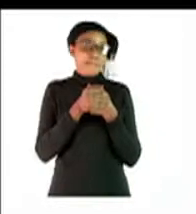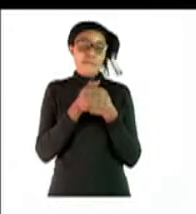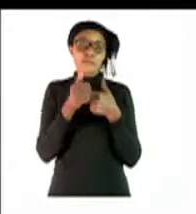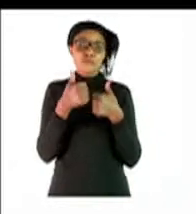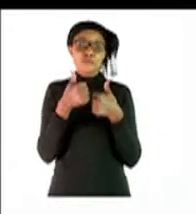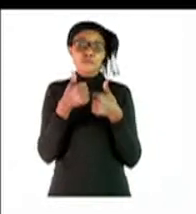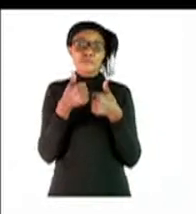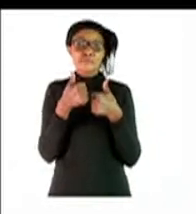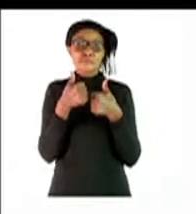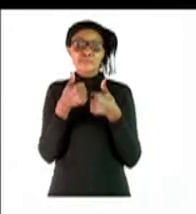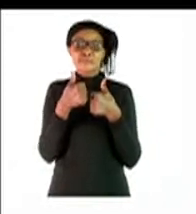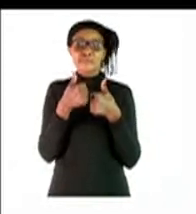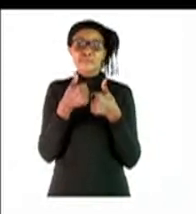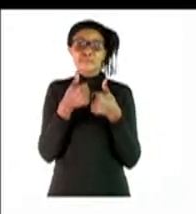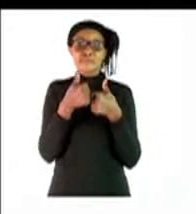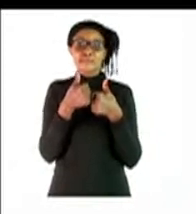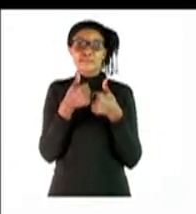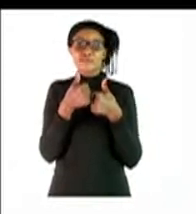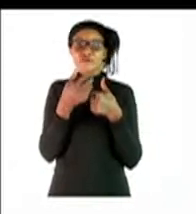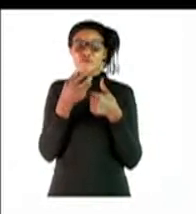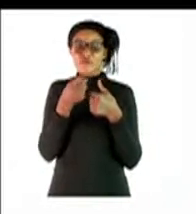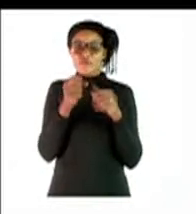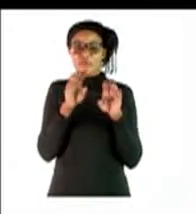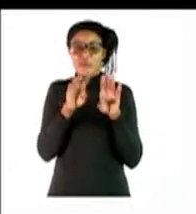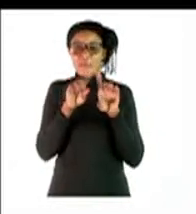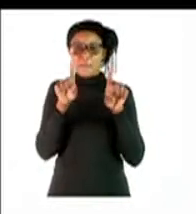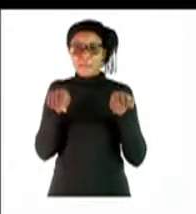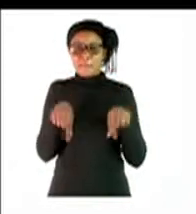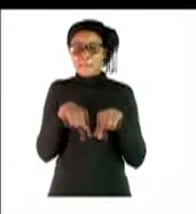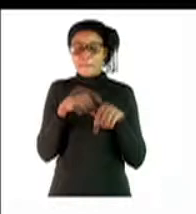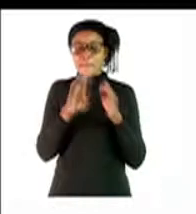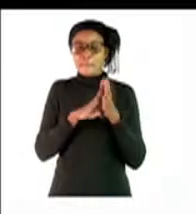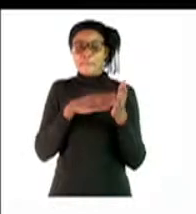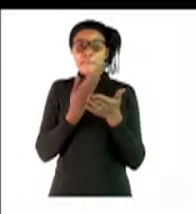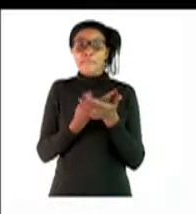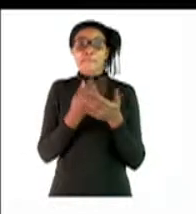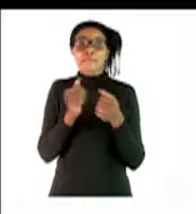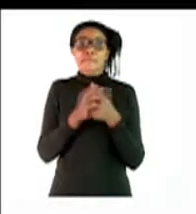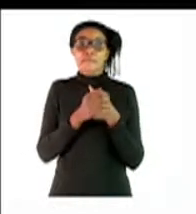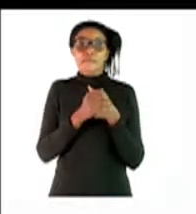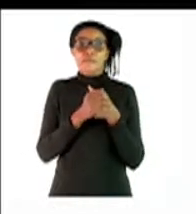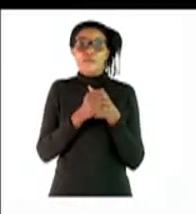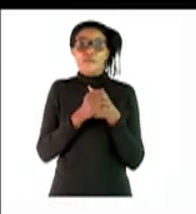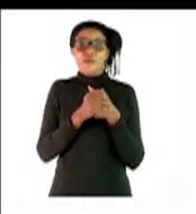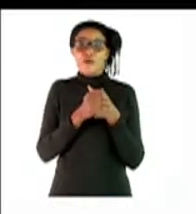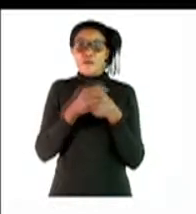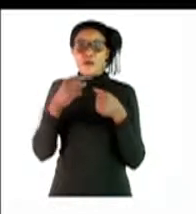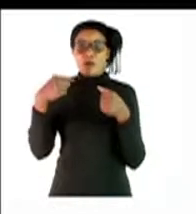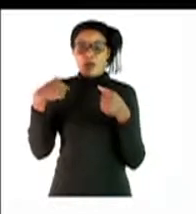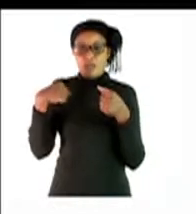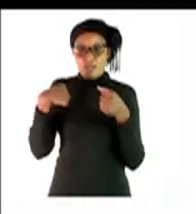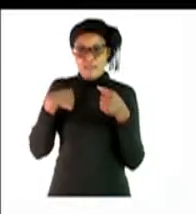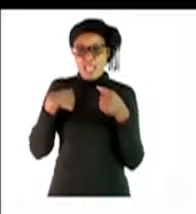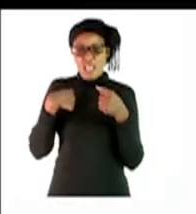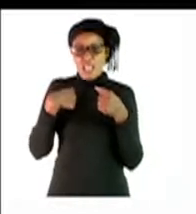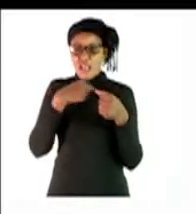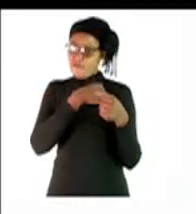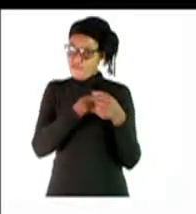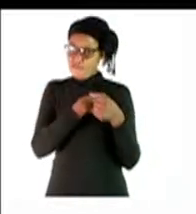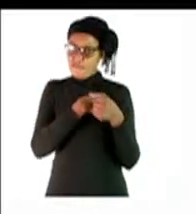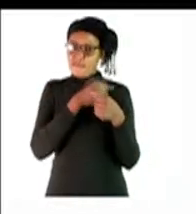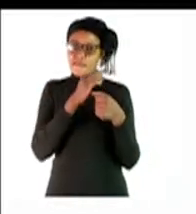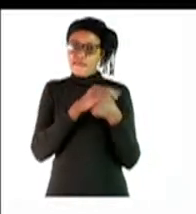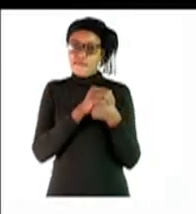Good. We have a picture there of a male and a female.